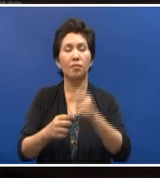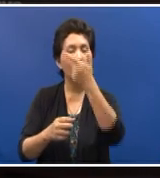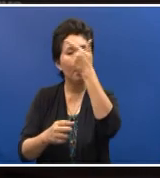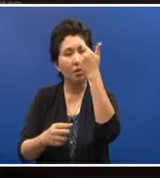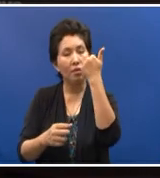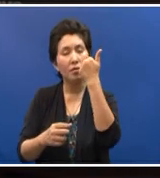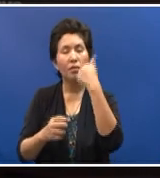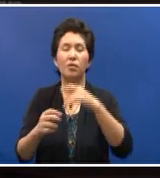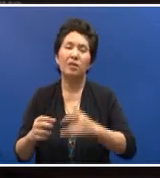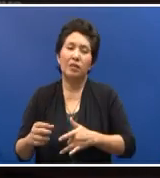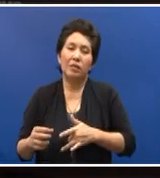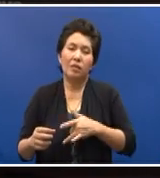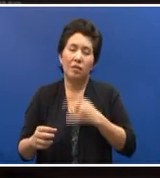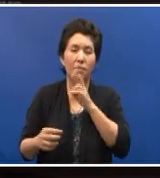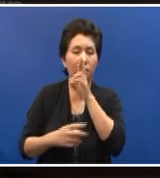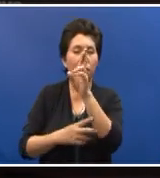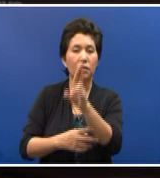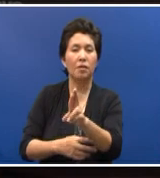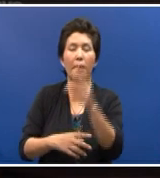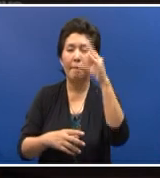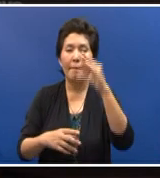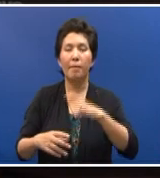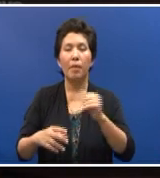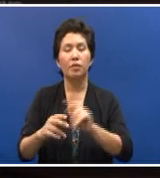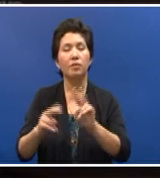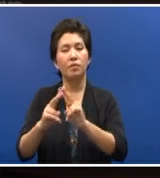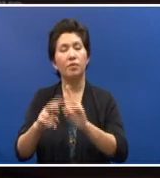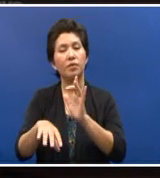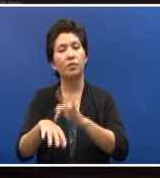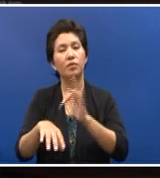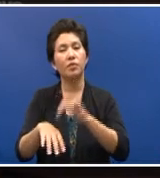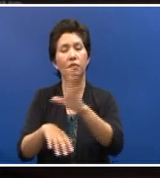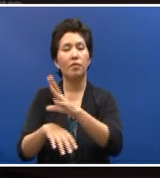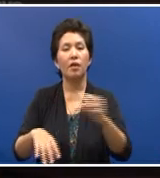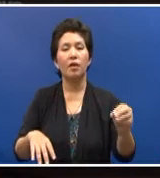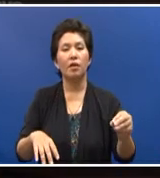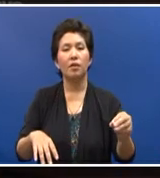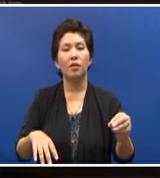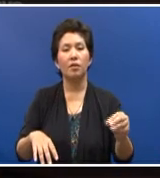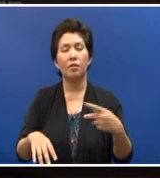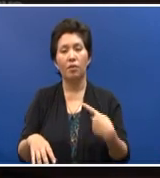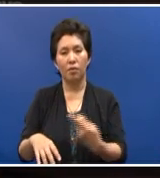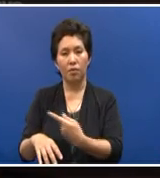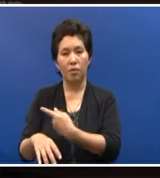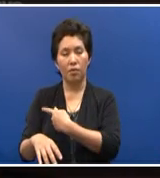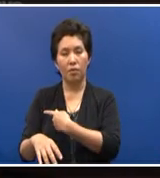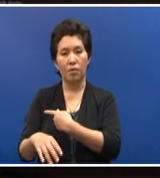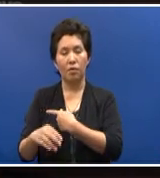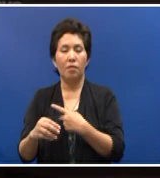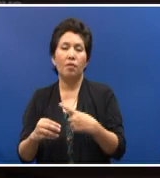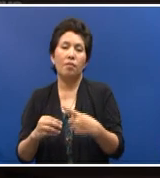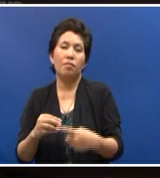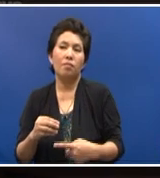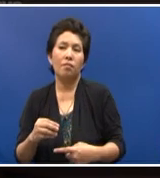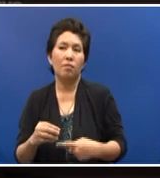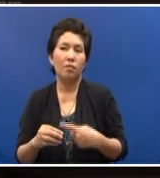seems today like the roles of men and women just the same. Okay, but we are discussing from anthropological view. Okay,